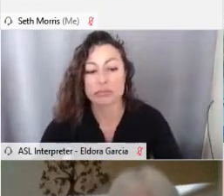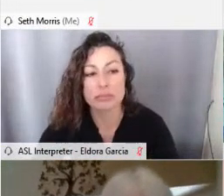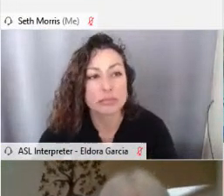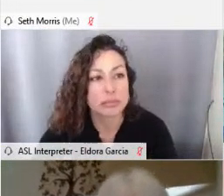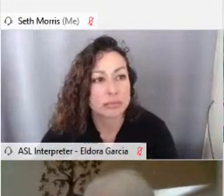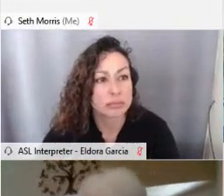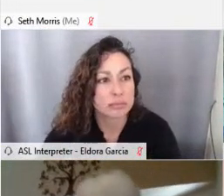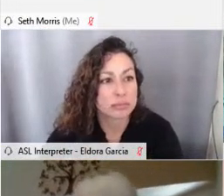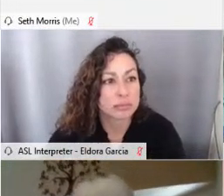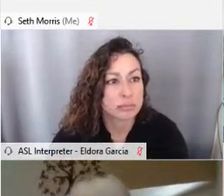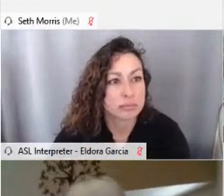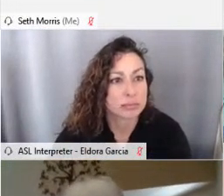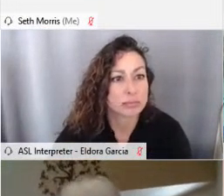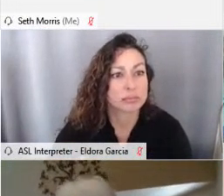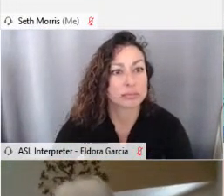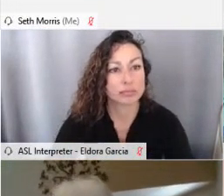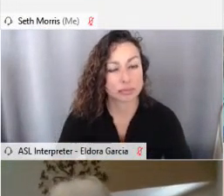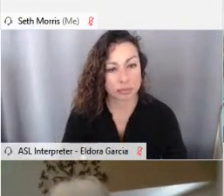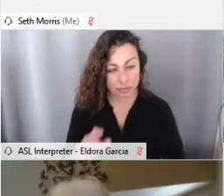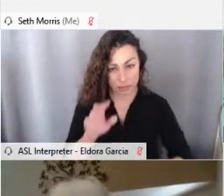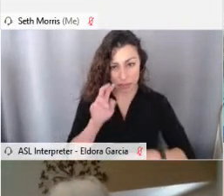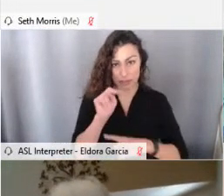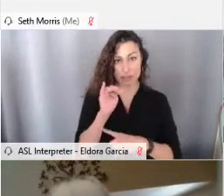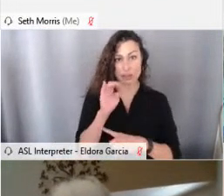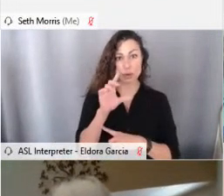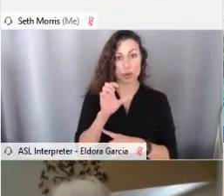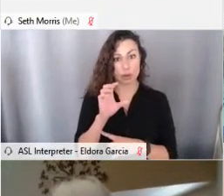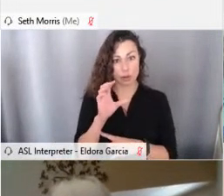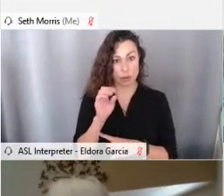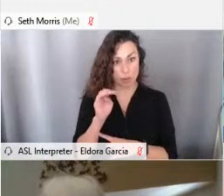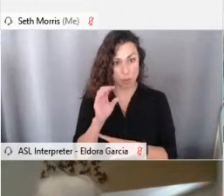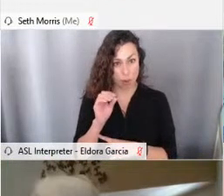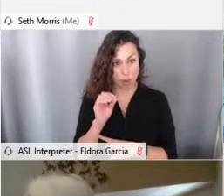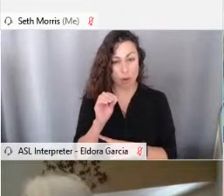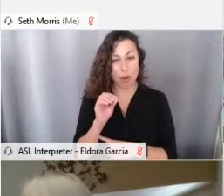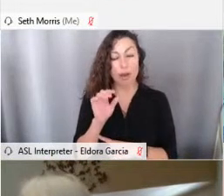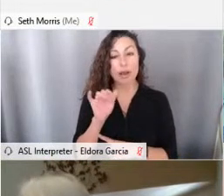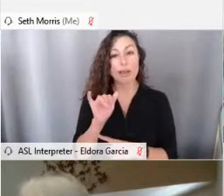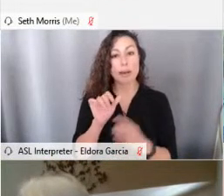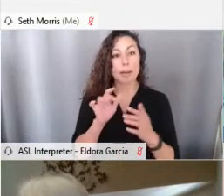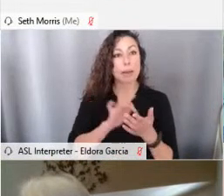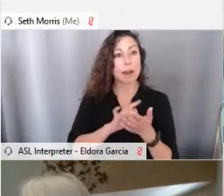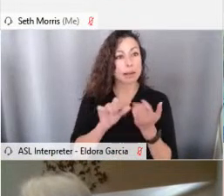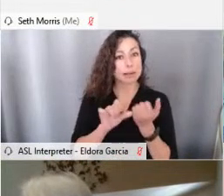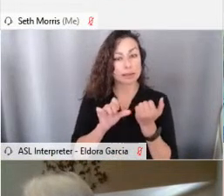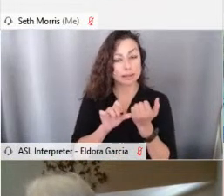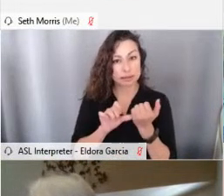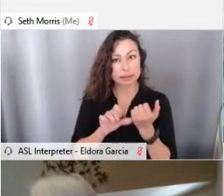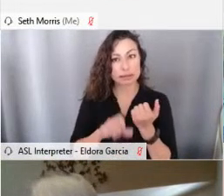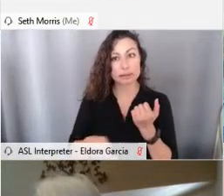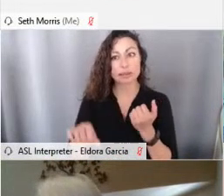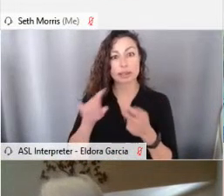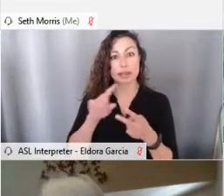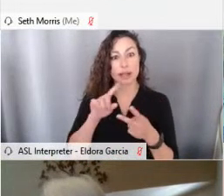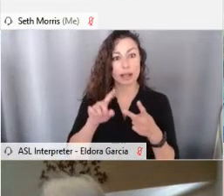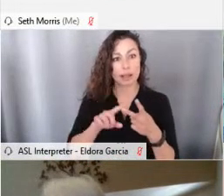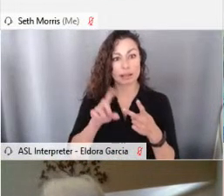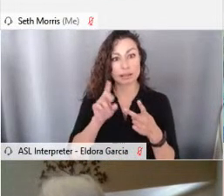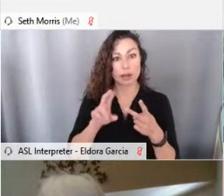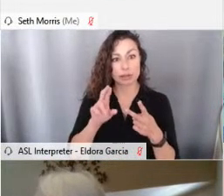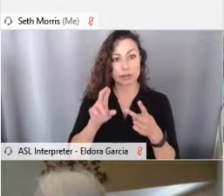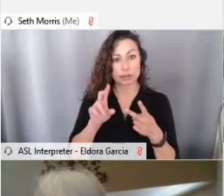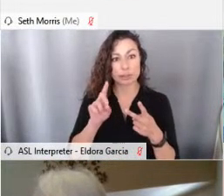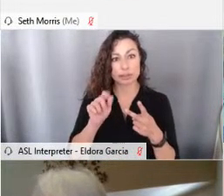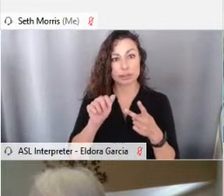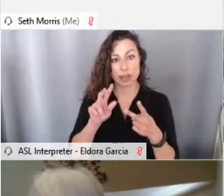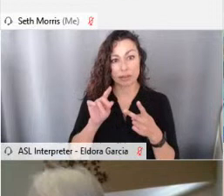Nicole Como, the Director of Medical Assistance for HSD, and Dr. Scrace, the Secretary of the Human